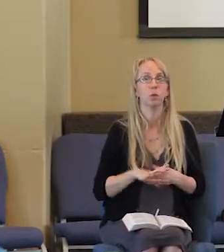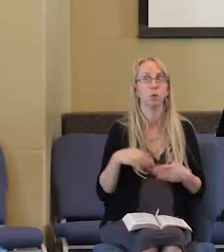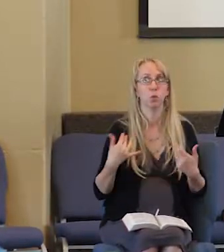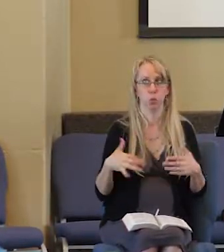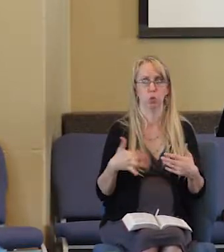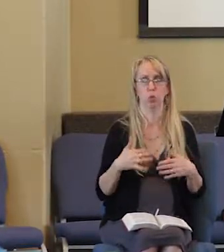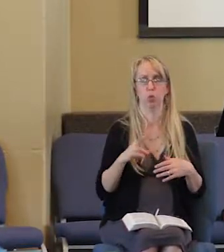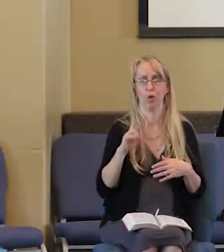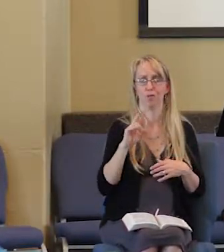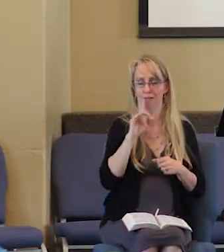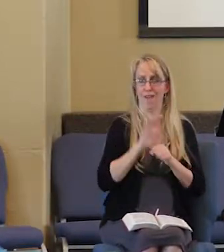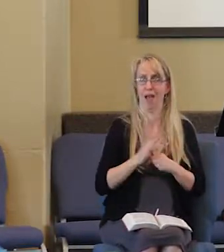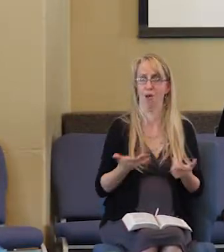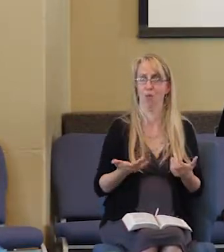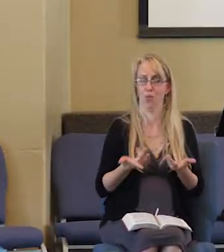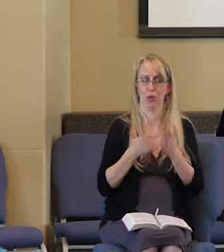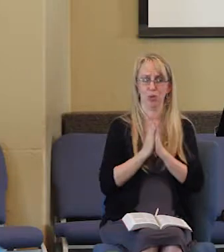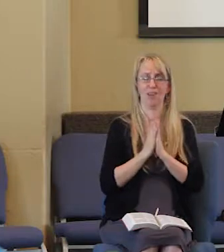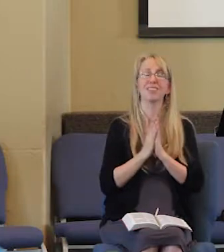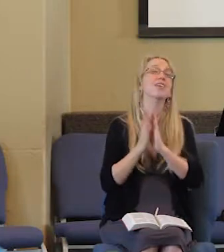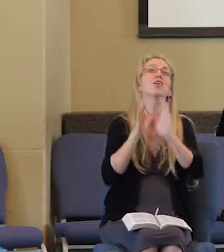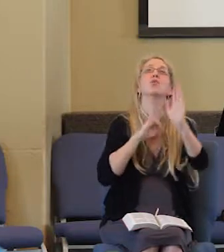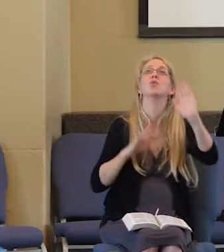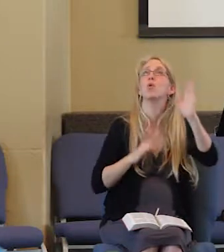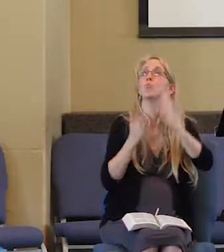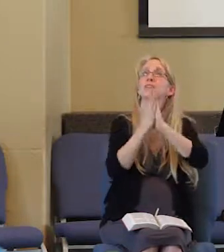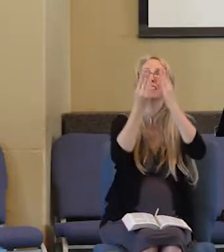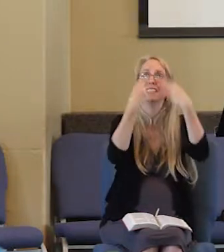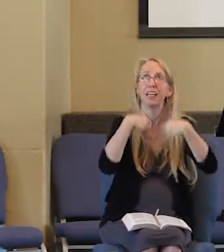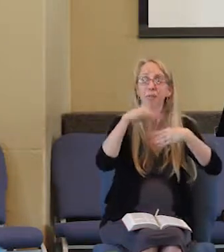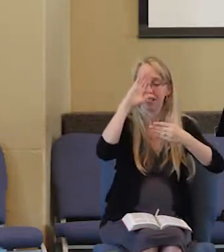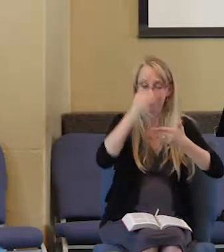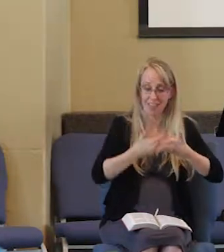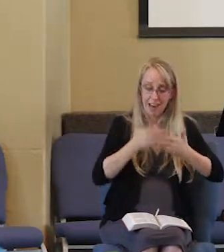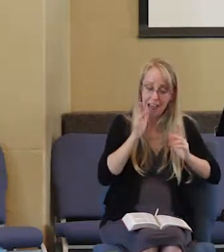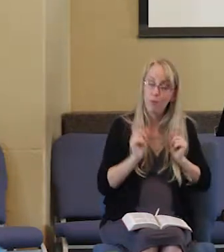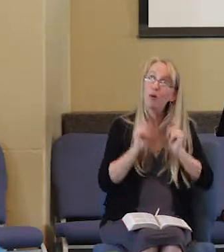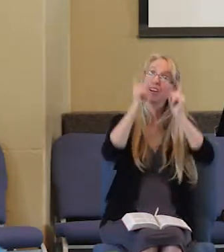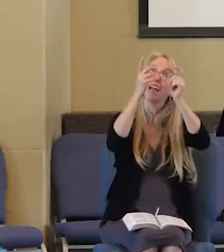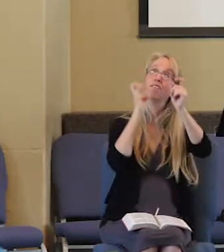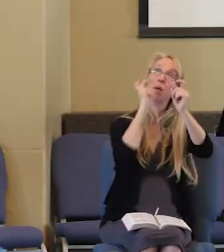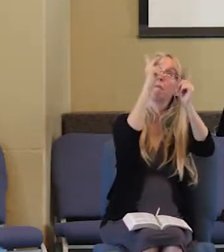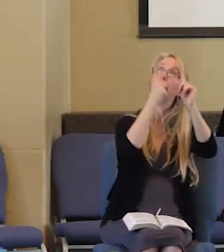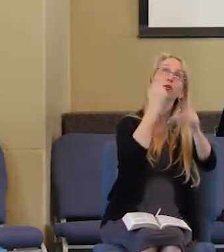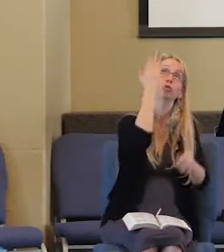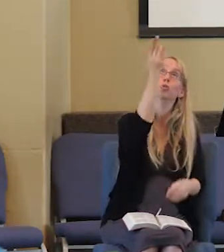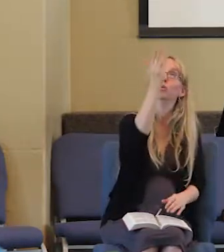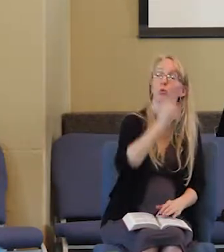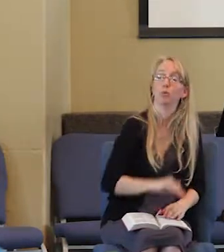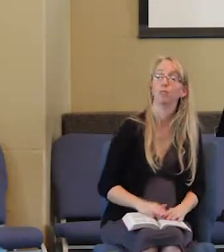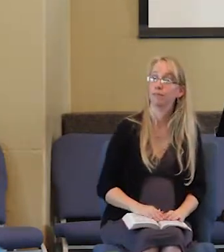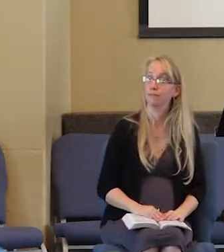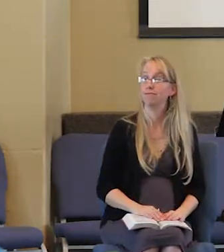What a vow. What a request. God, give me a son so I can give him back to you.